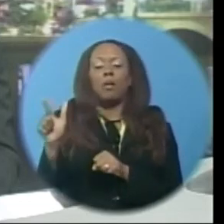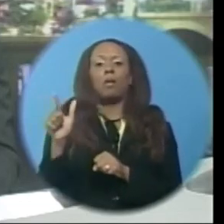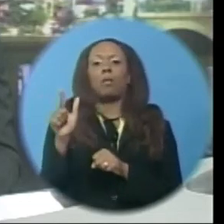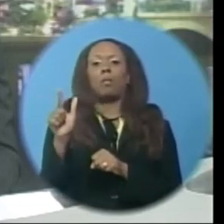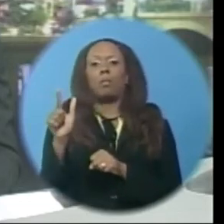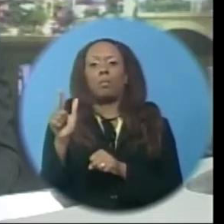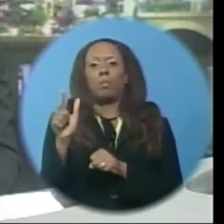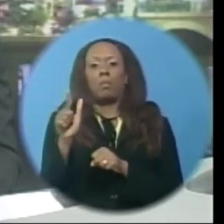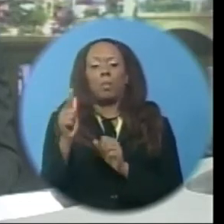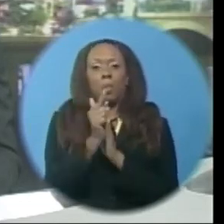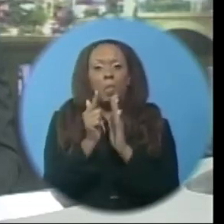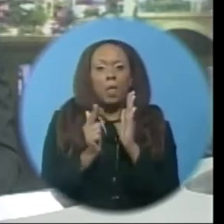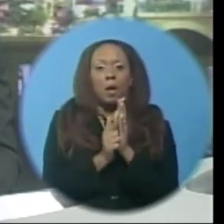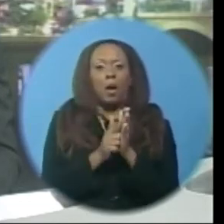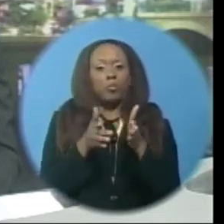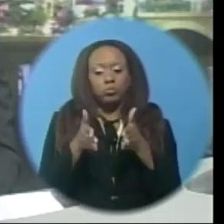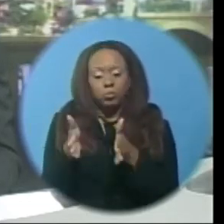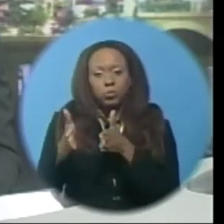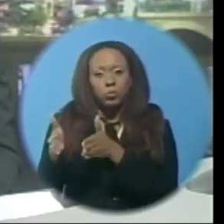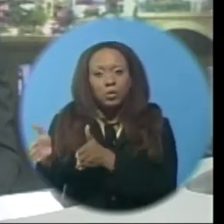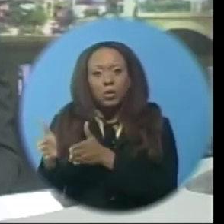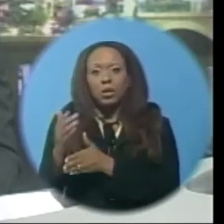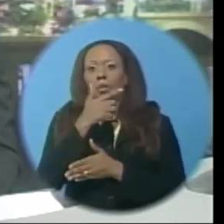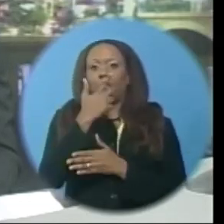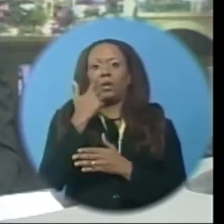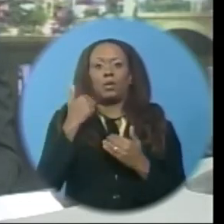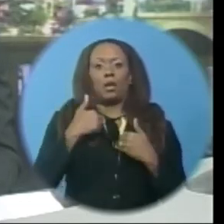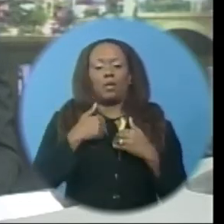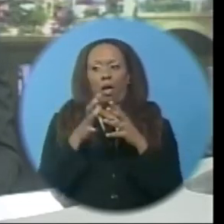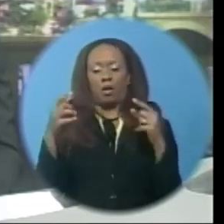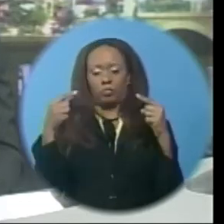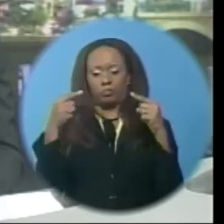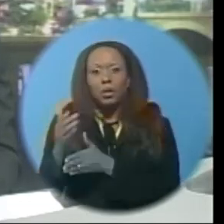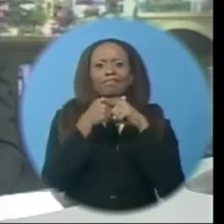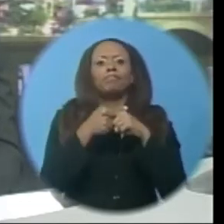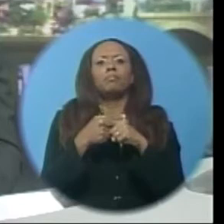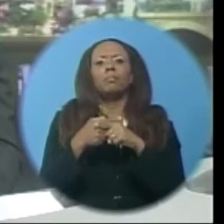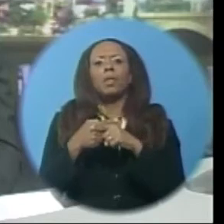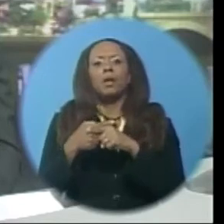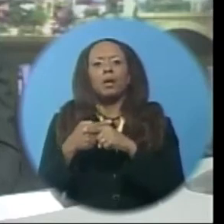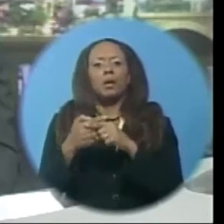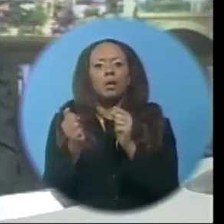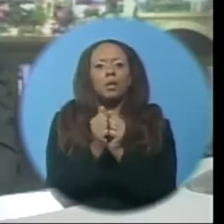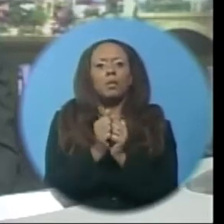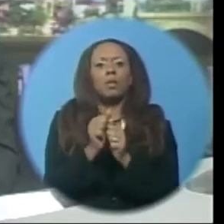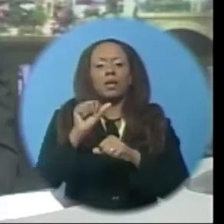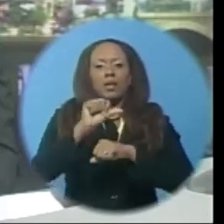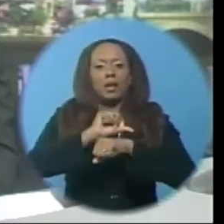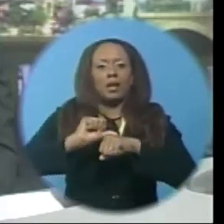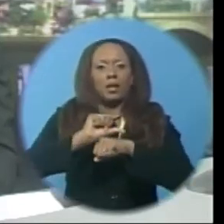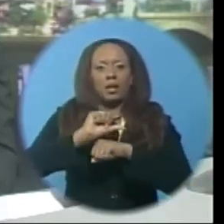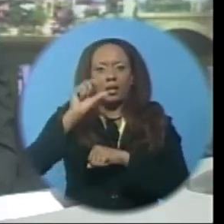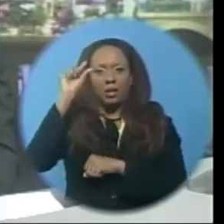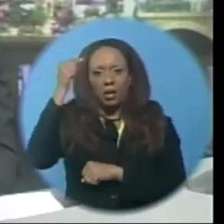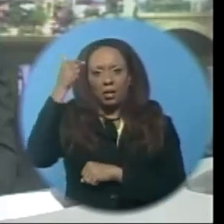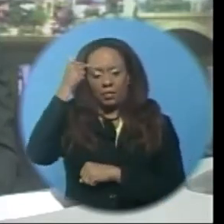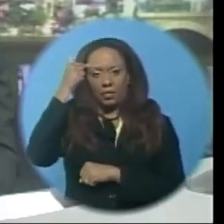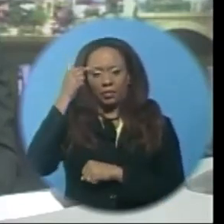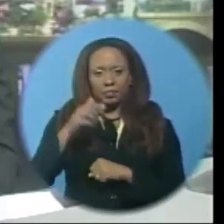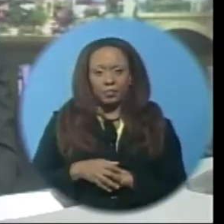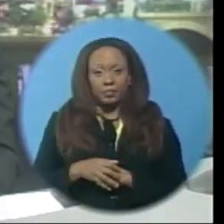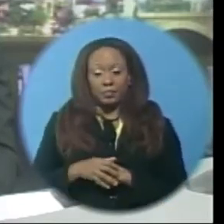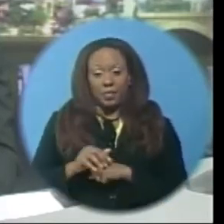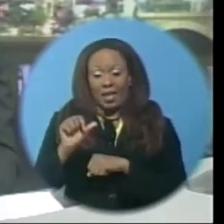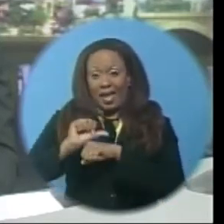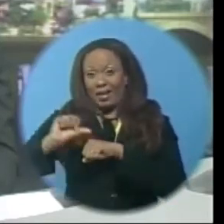good name as the war of words continues with the Antigua and Barbuda government. The row between the Gaston Brown